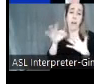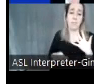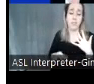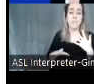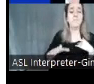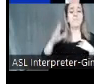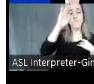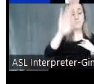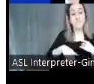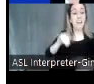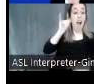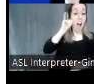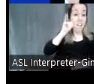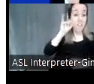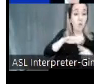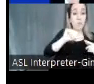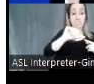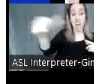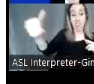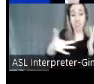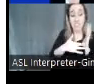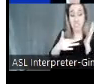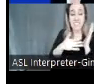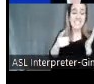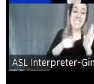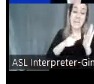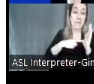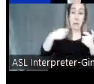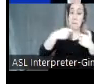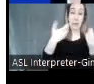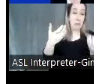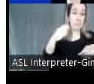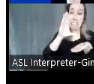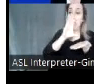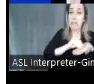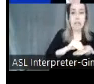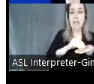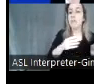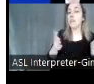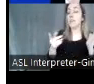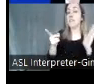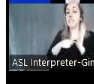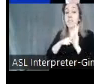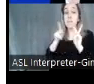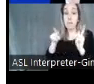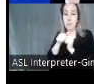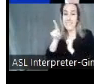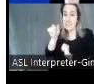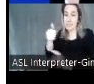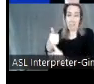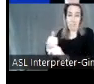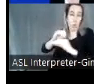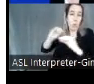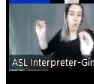technology, sometimes the battery power's not so great, and some people with disabilities don't have smartphones. So, maybe some sort